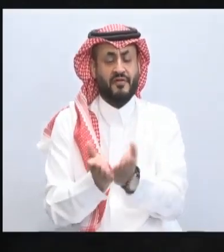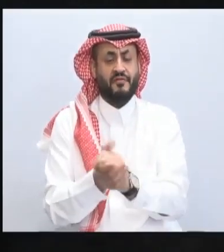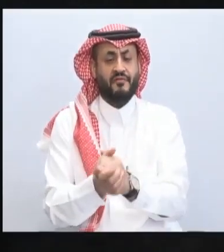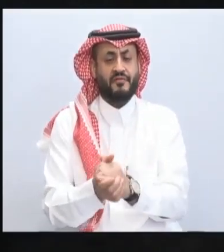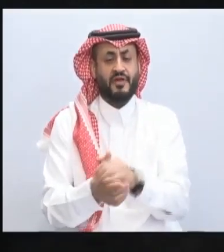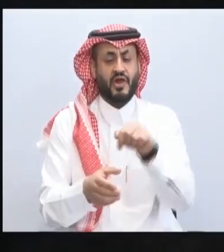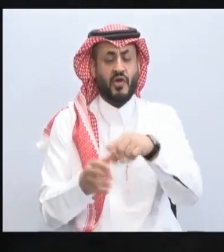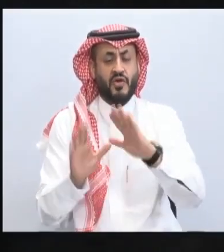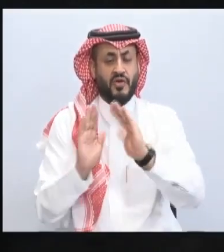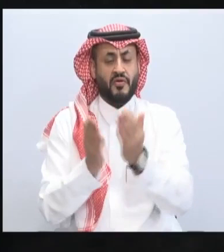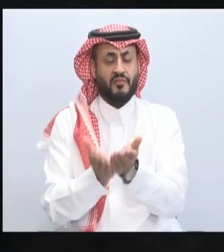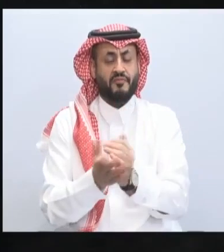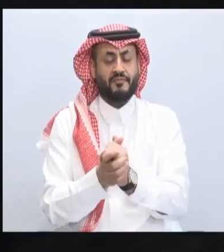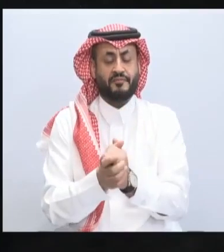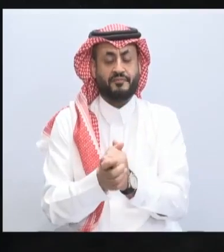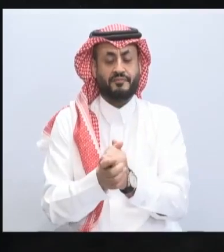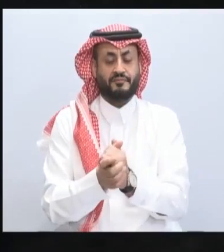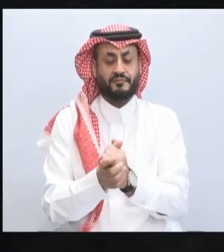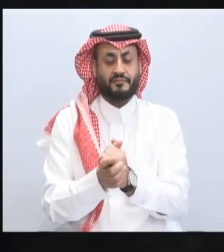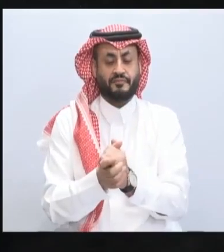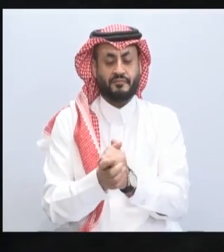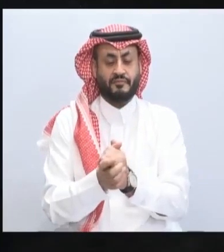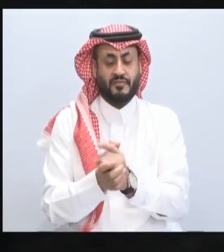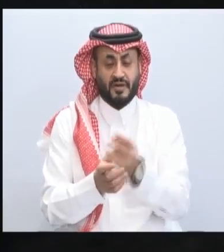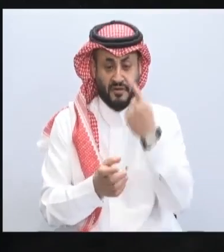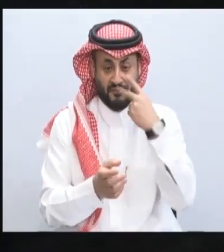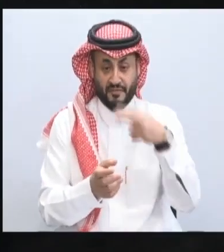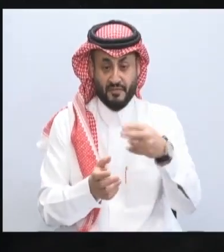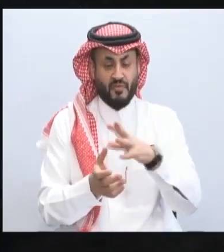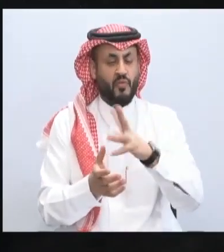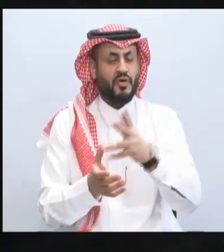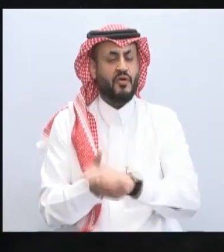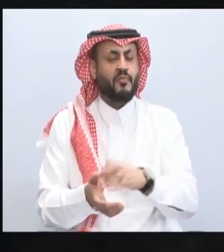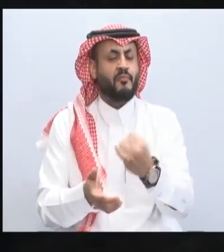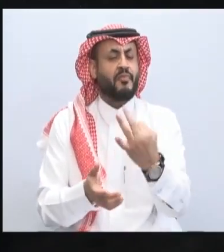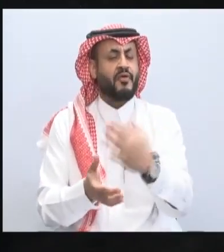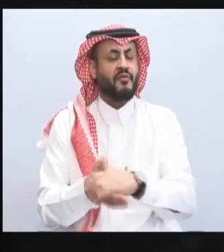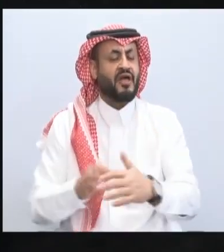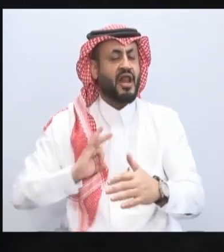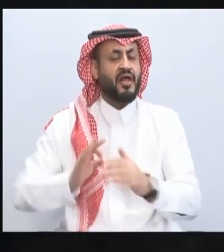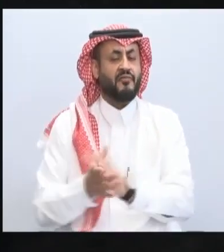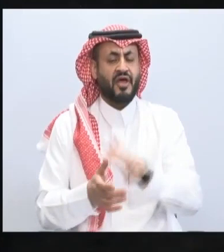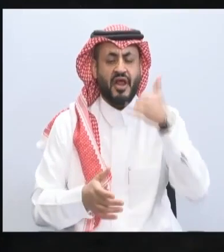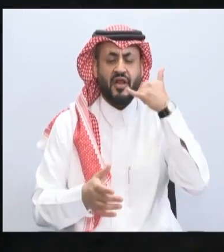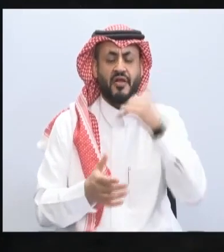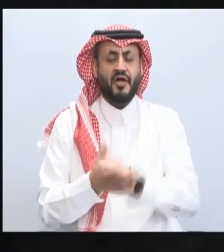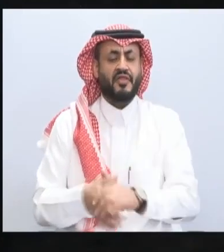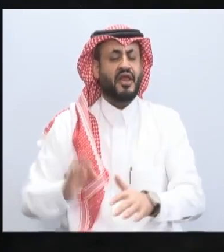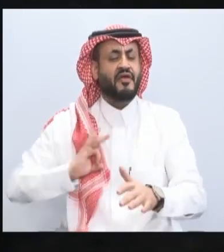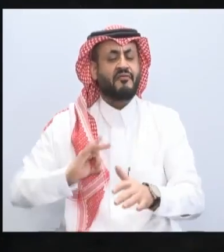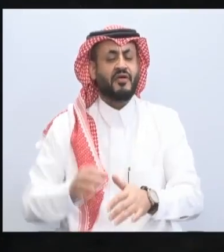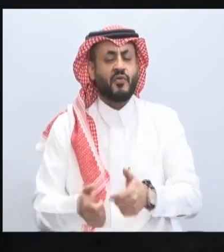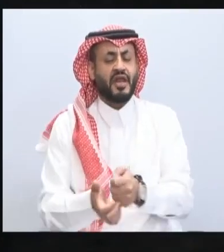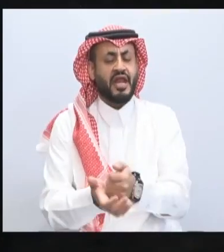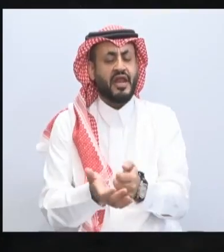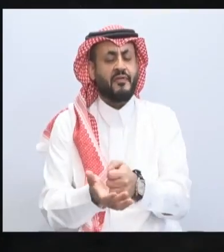class, generally between all classes, and just to see how many prefer to call and how many